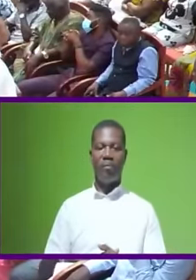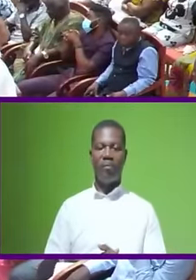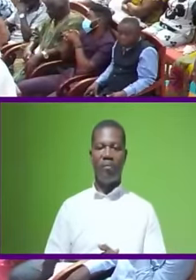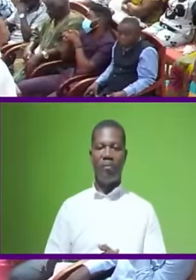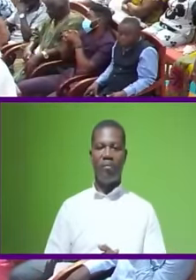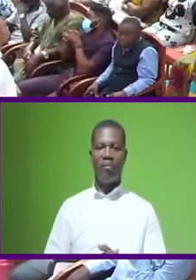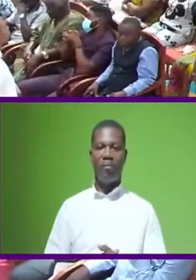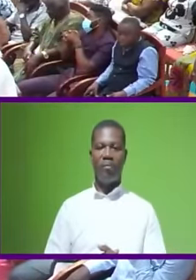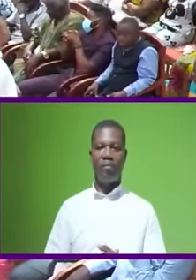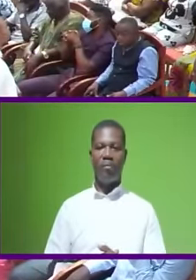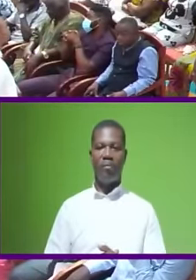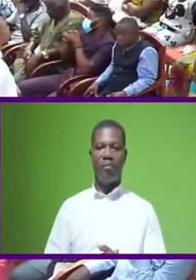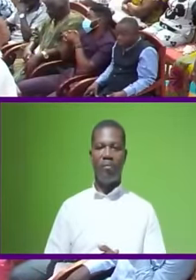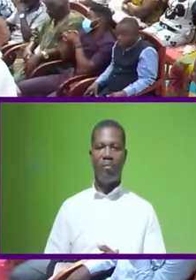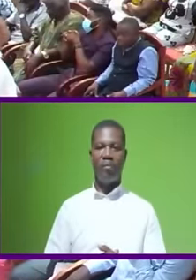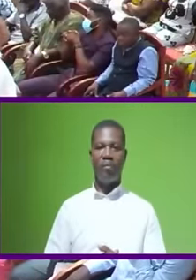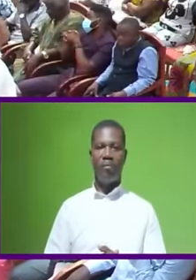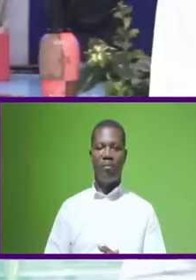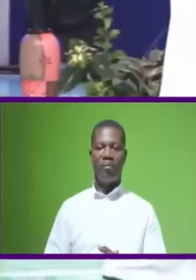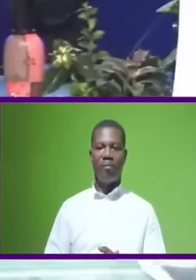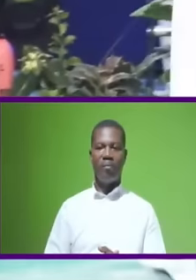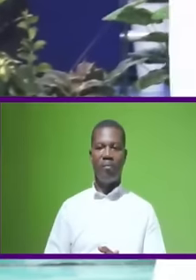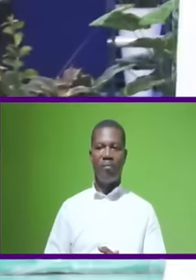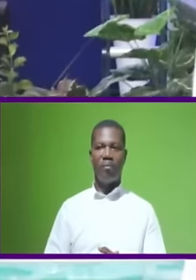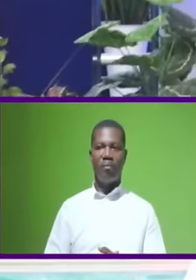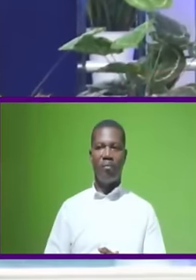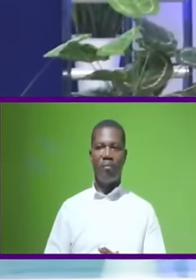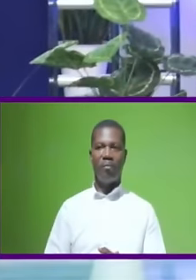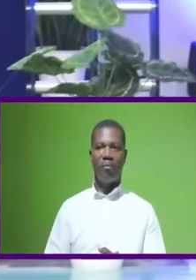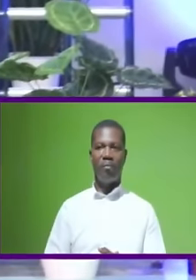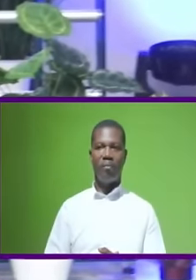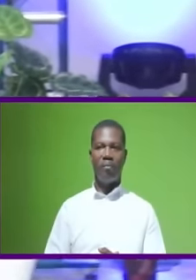Yes. Ah. 10 grammo.